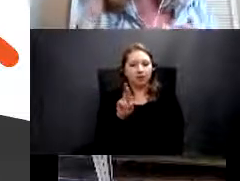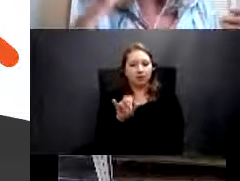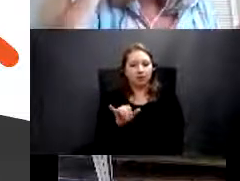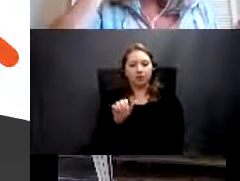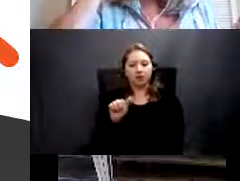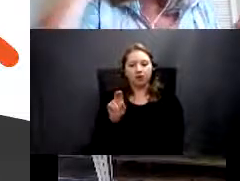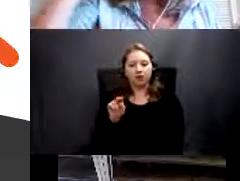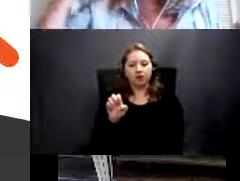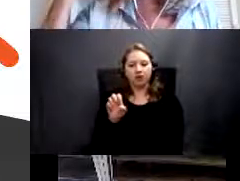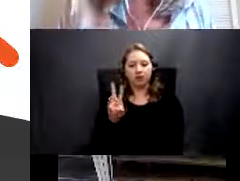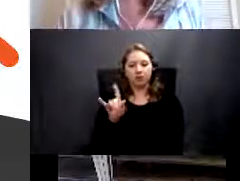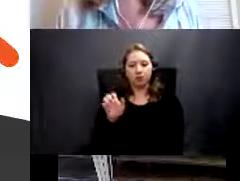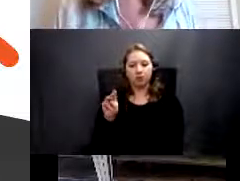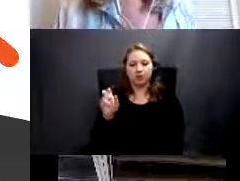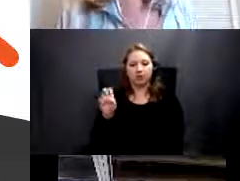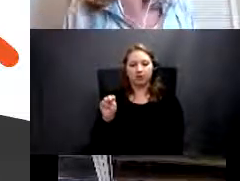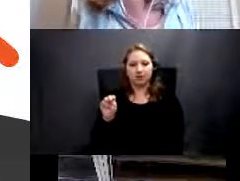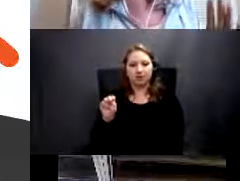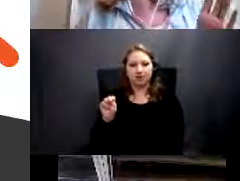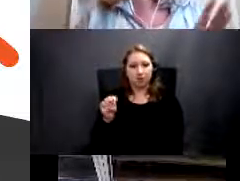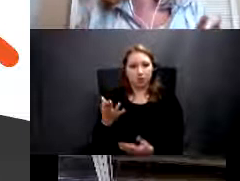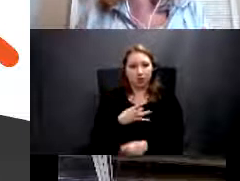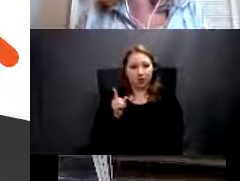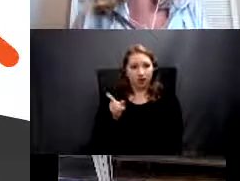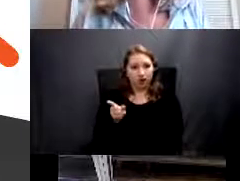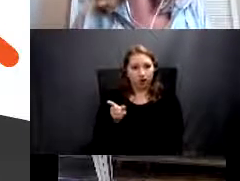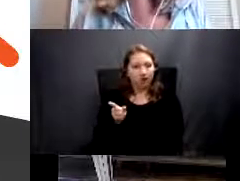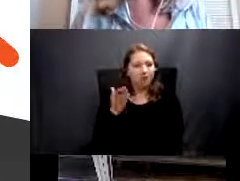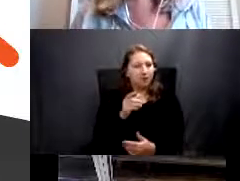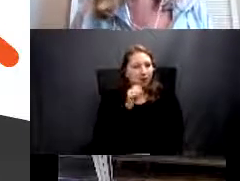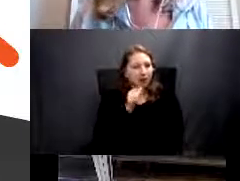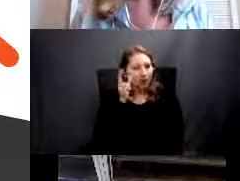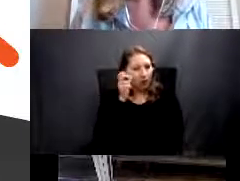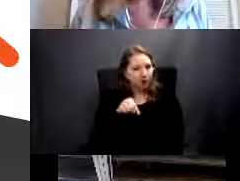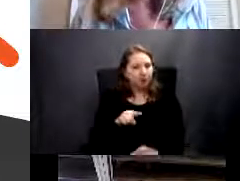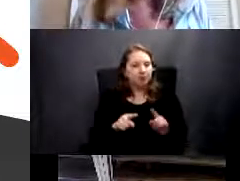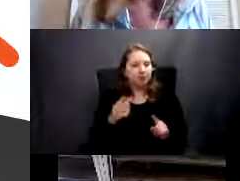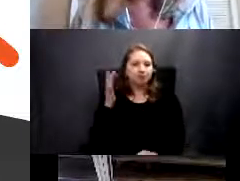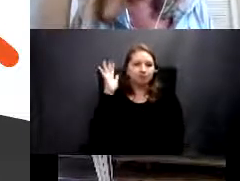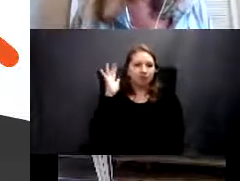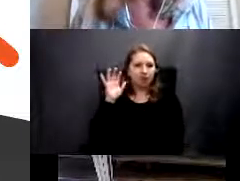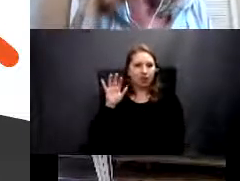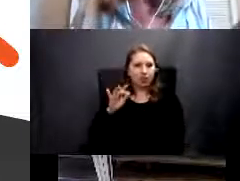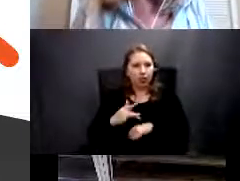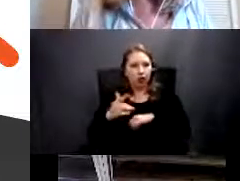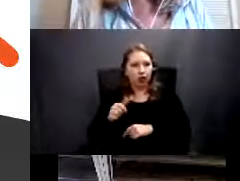not have heard this. I learned this saying back in the early 90s. Yes, she's been around that